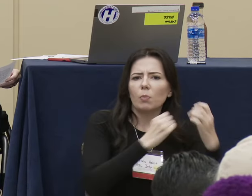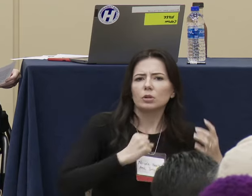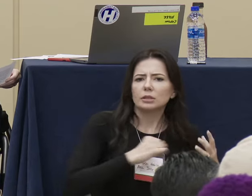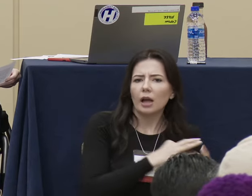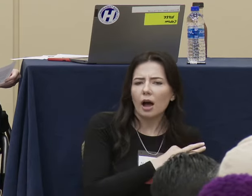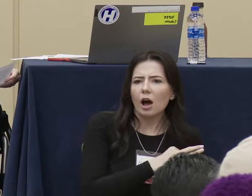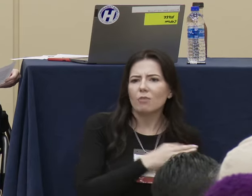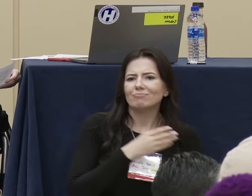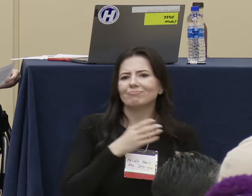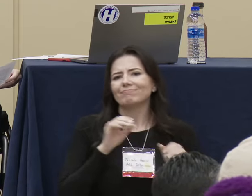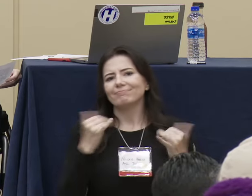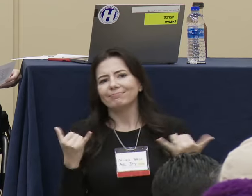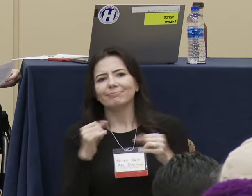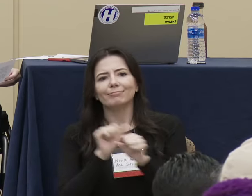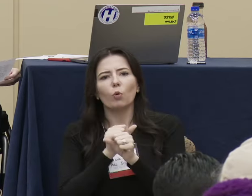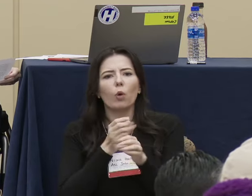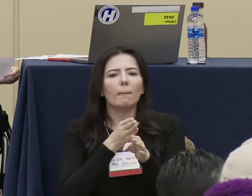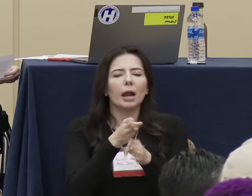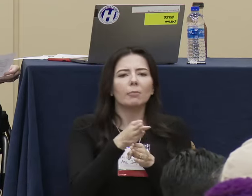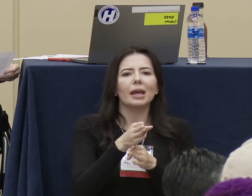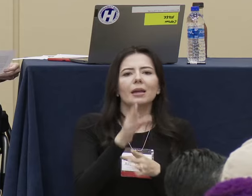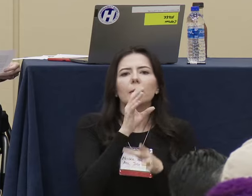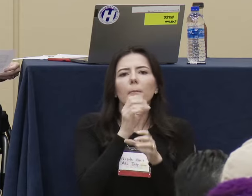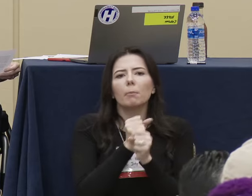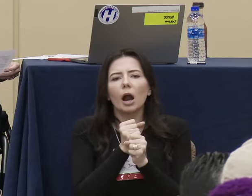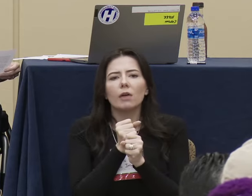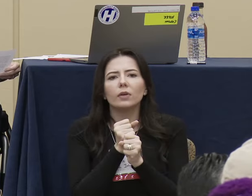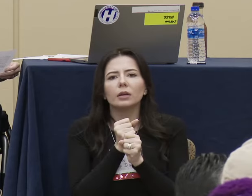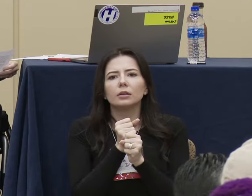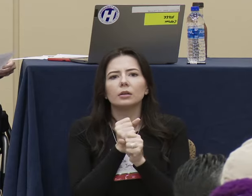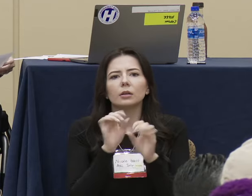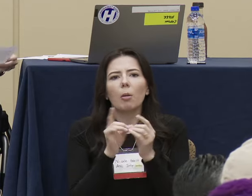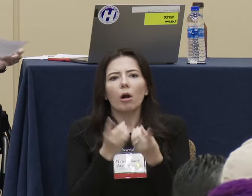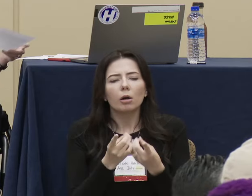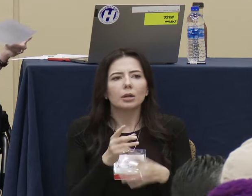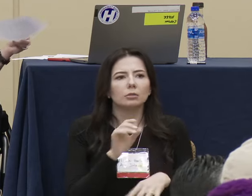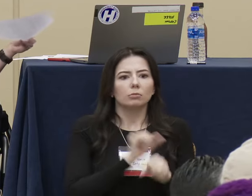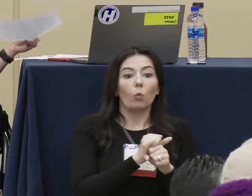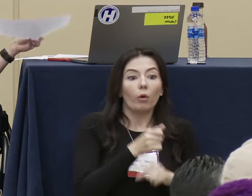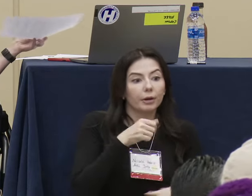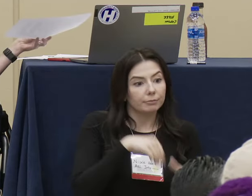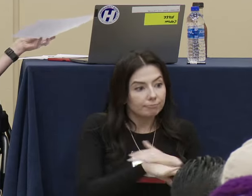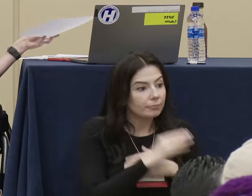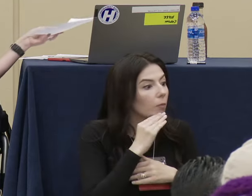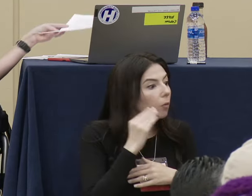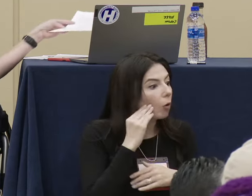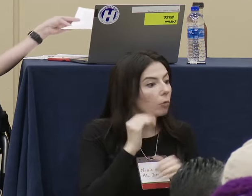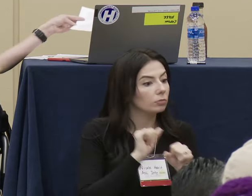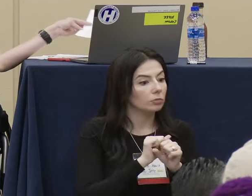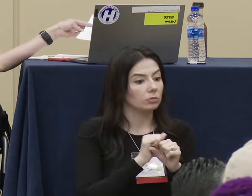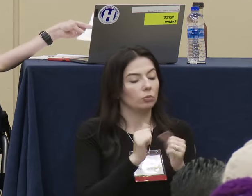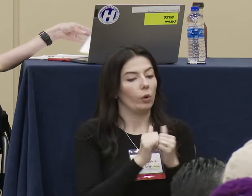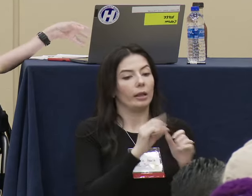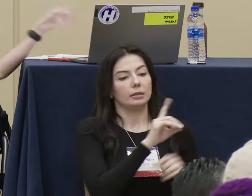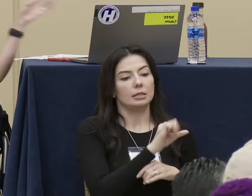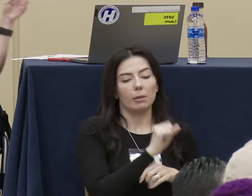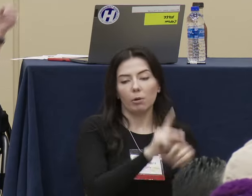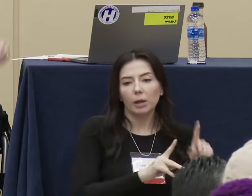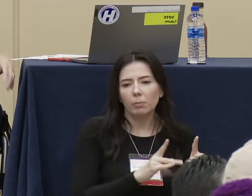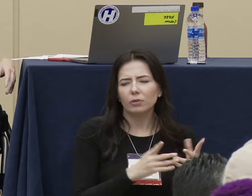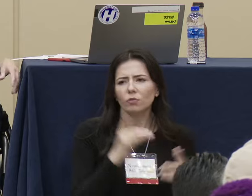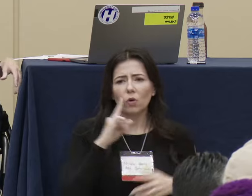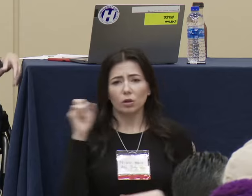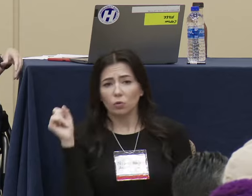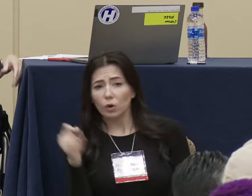primarily in the private sectors for companies that hire them to work directly in the homes of disabled people. So the question